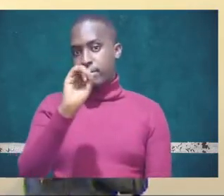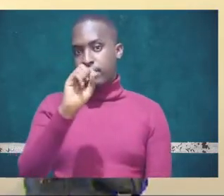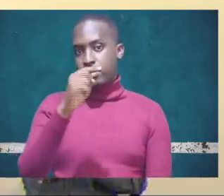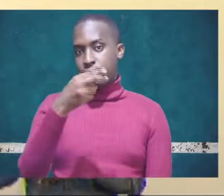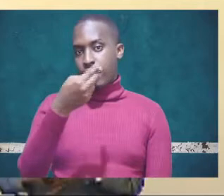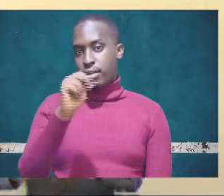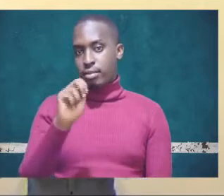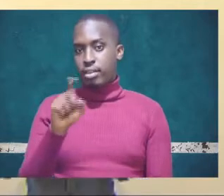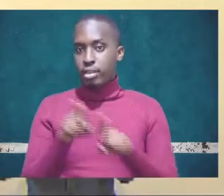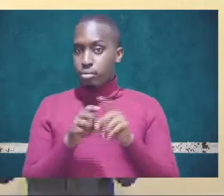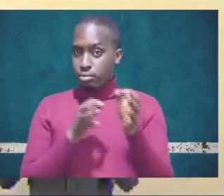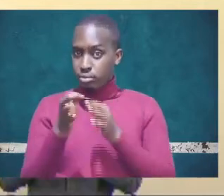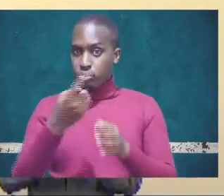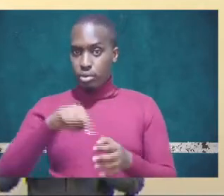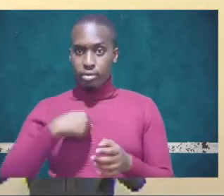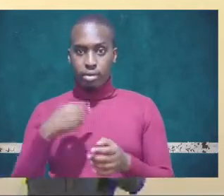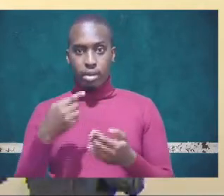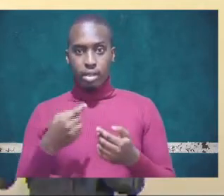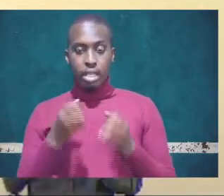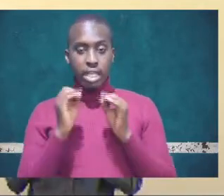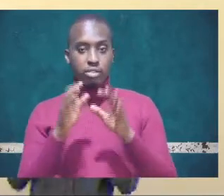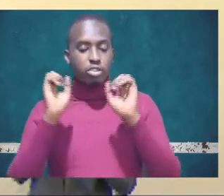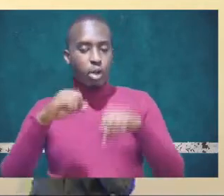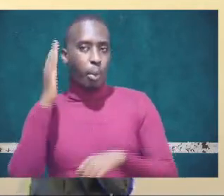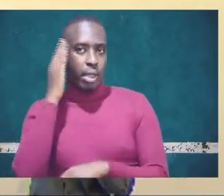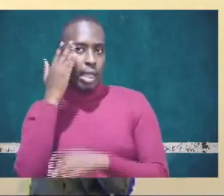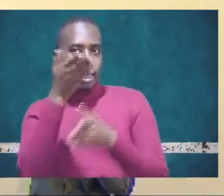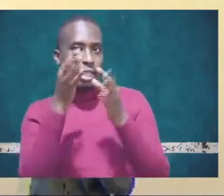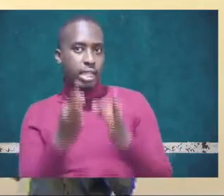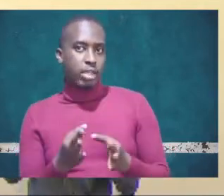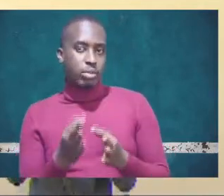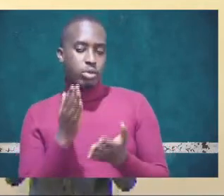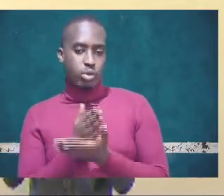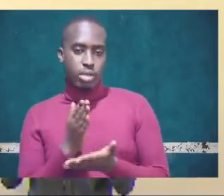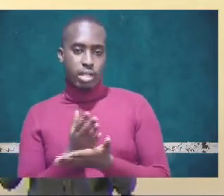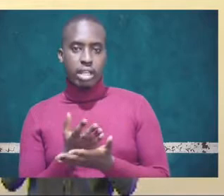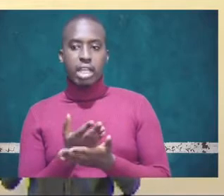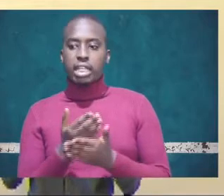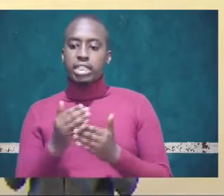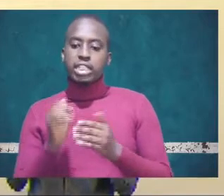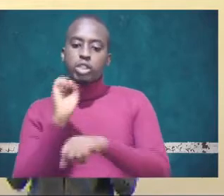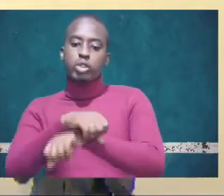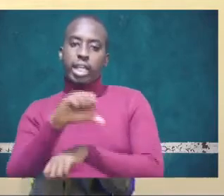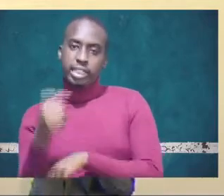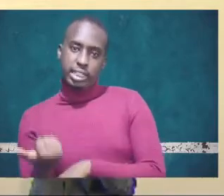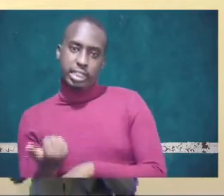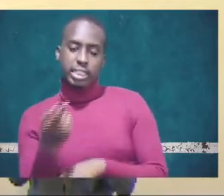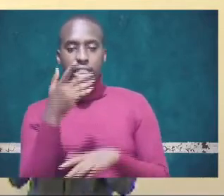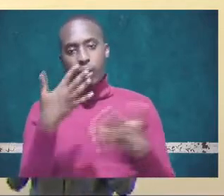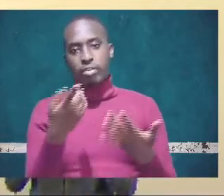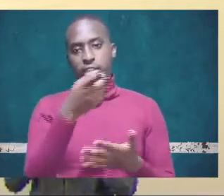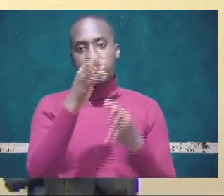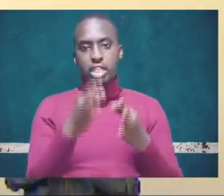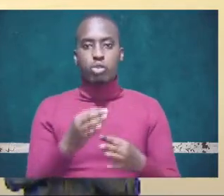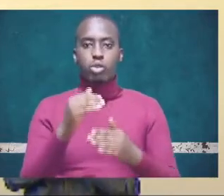that explains to us when can I know that this quantity is greater than the other one, or this quantity